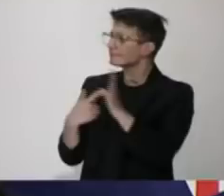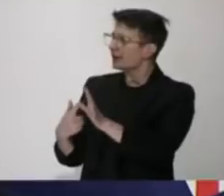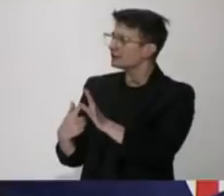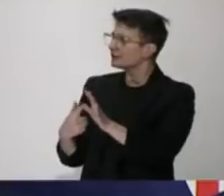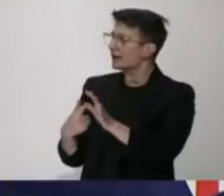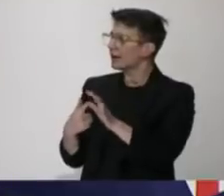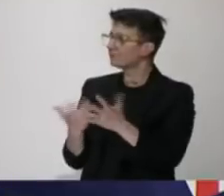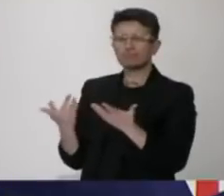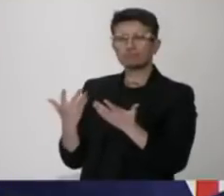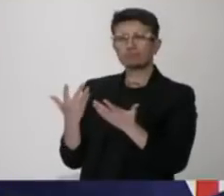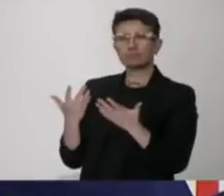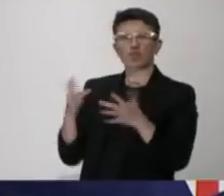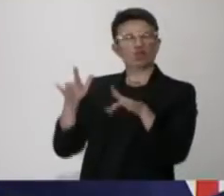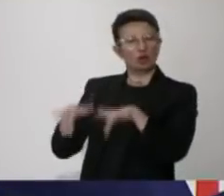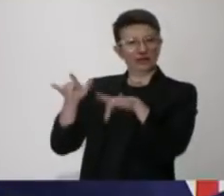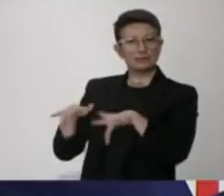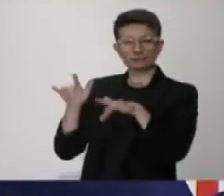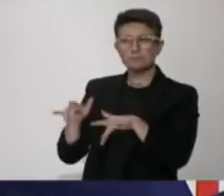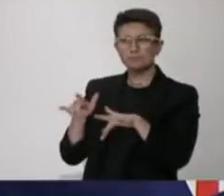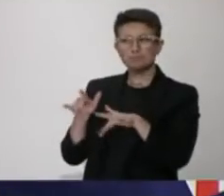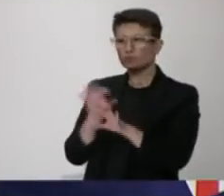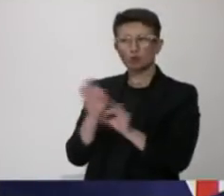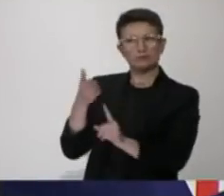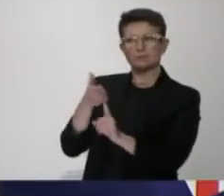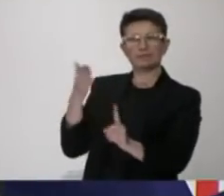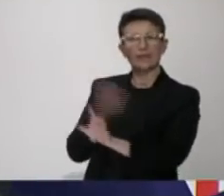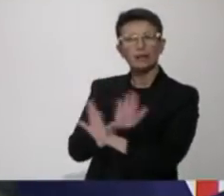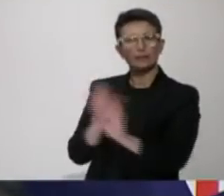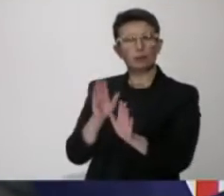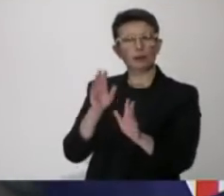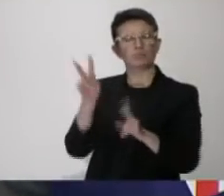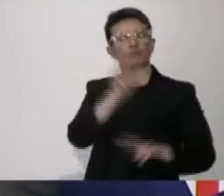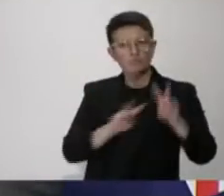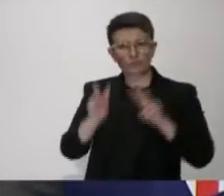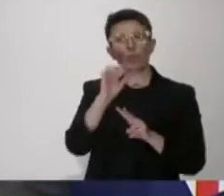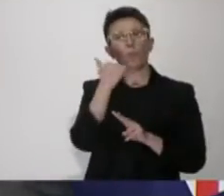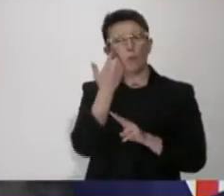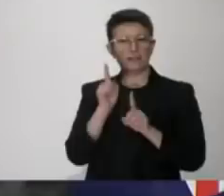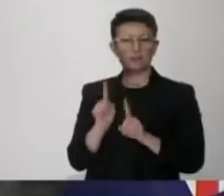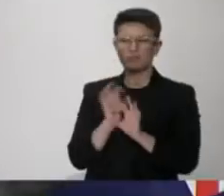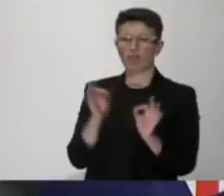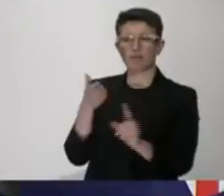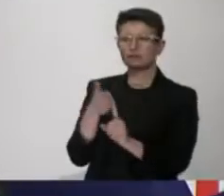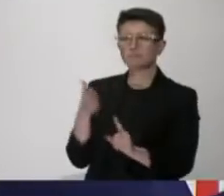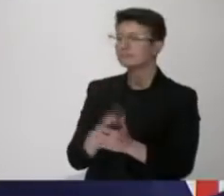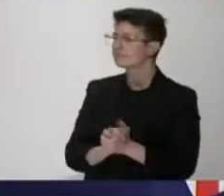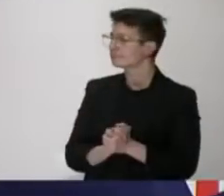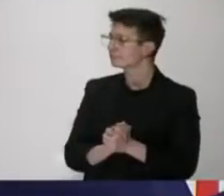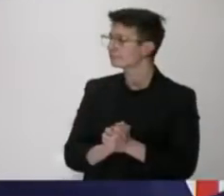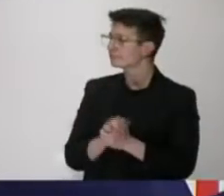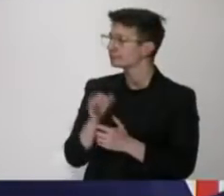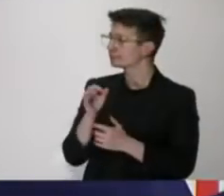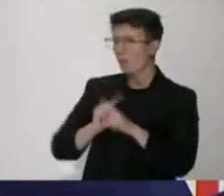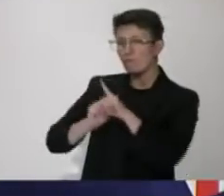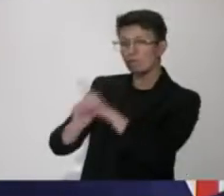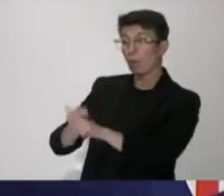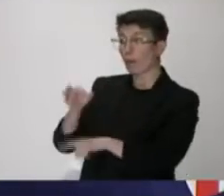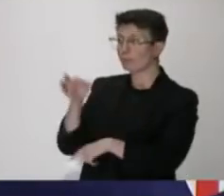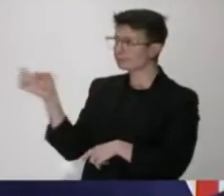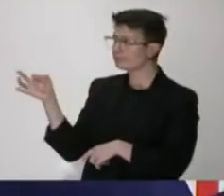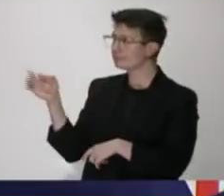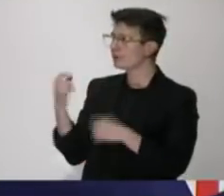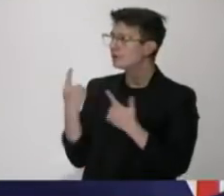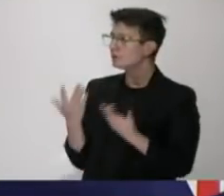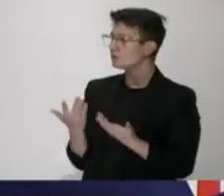work? But there isn't a specific proposal to do that, no. Okay. Just to follow up from that, in terms of that broader package that you might look at, are you at all talking